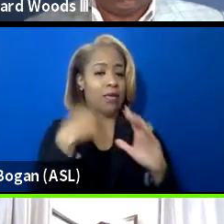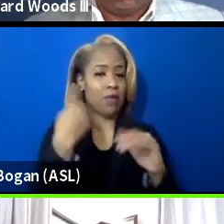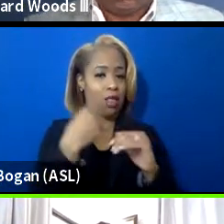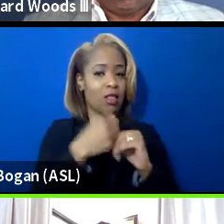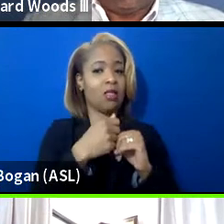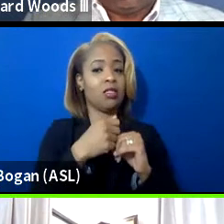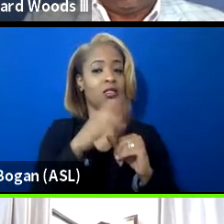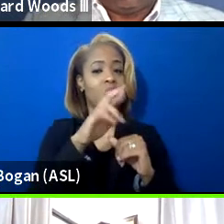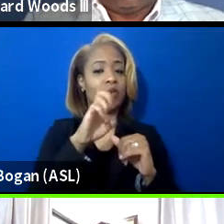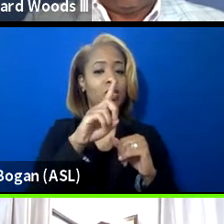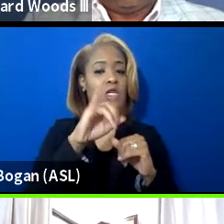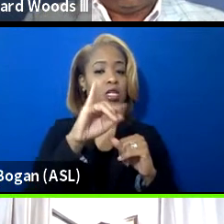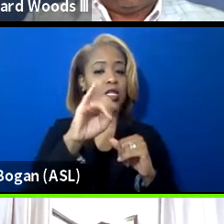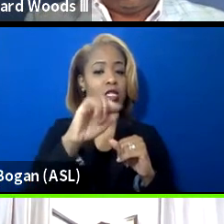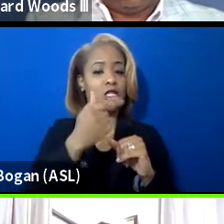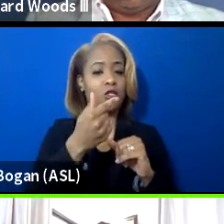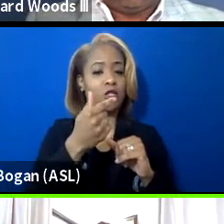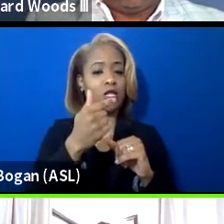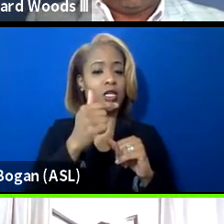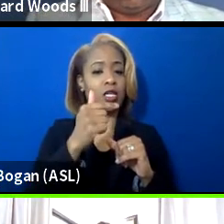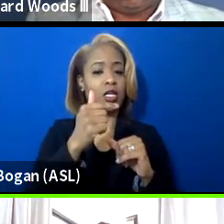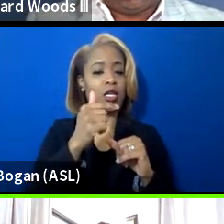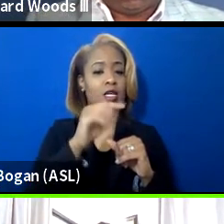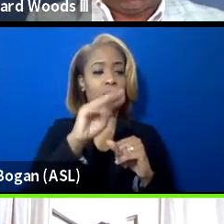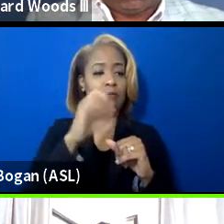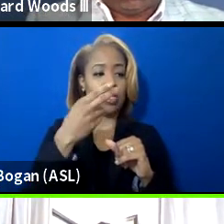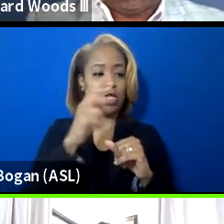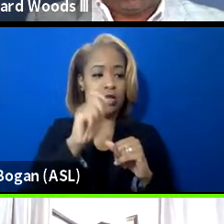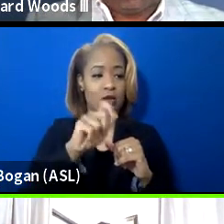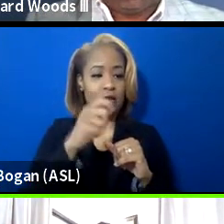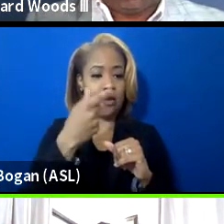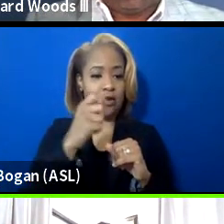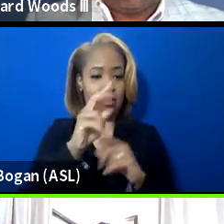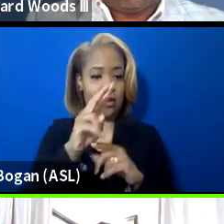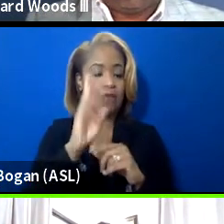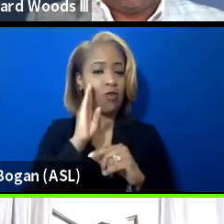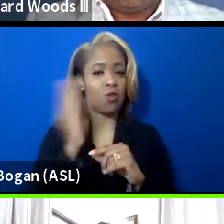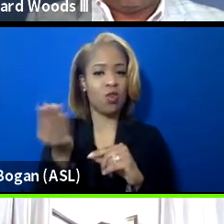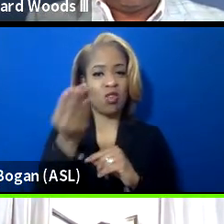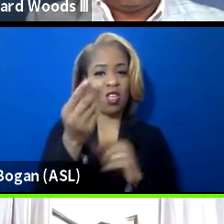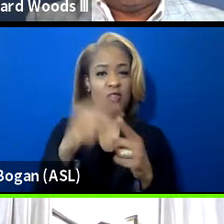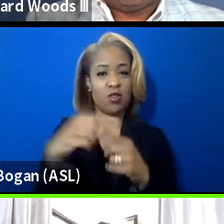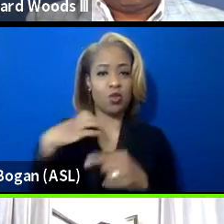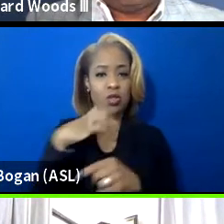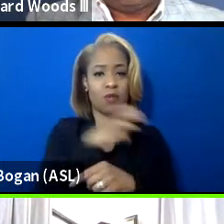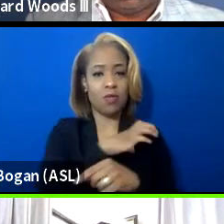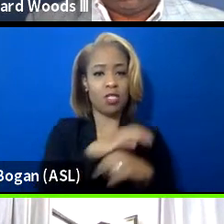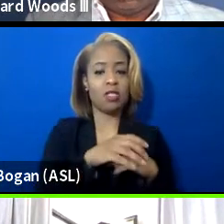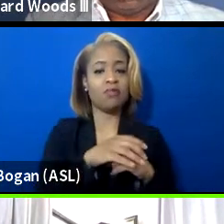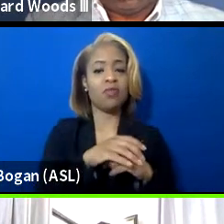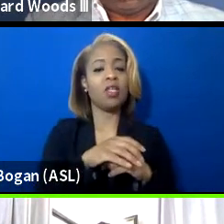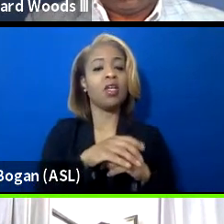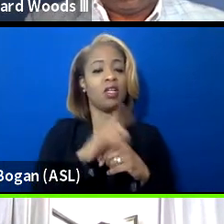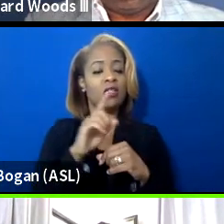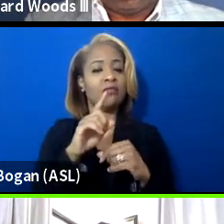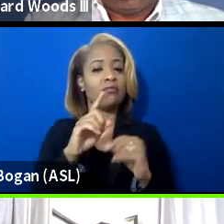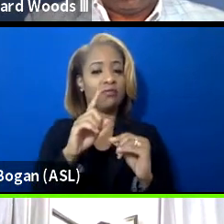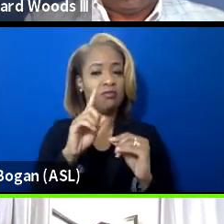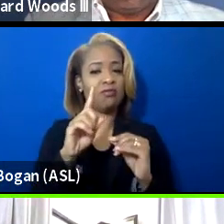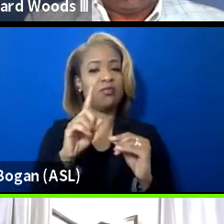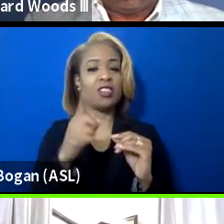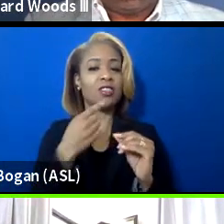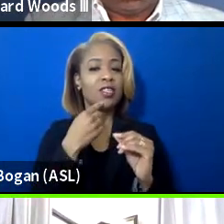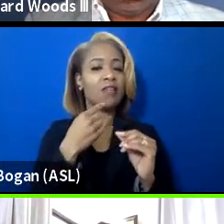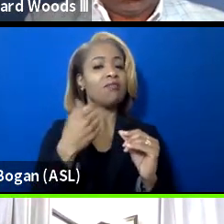redistricting@michigan.gov. The Department of State will provide your written thoughts to the commission, as always, by indicating in that email that you would like to submit your written